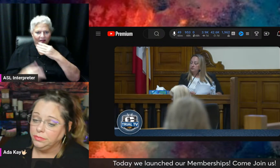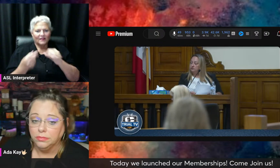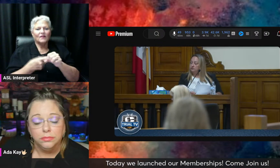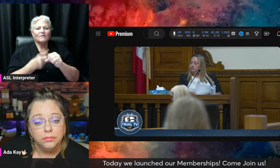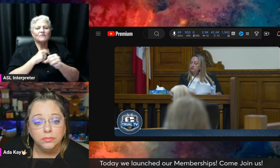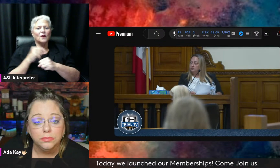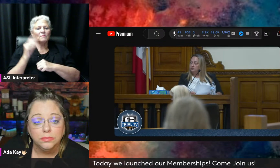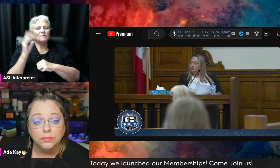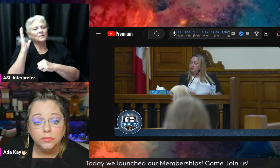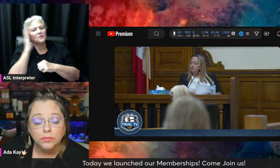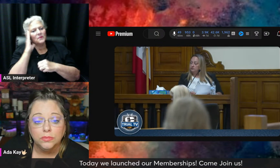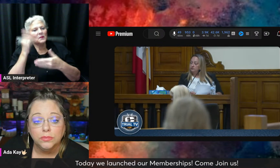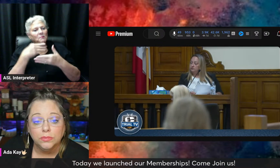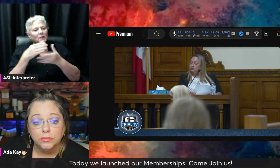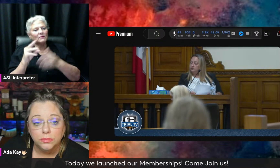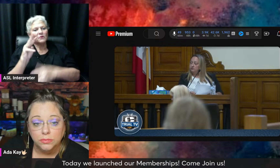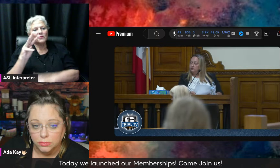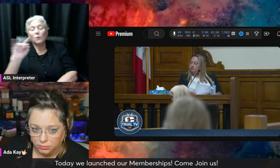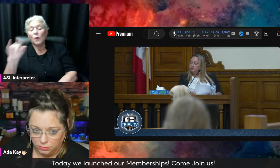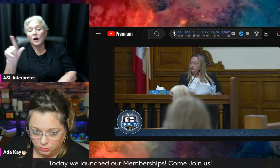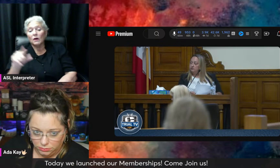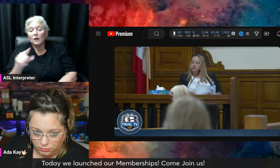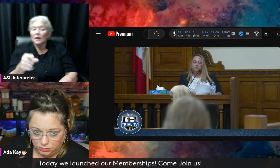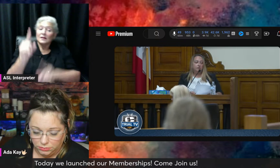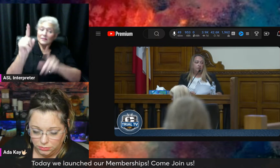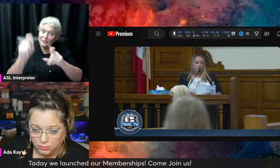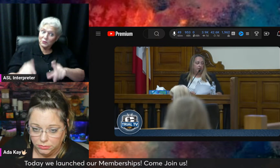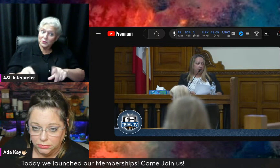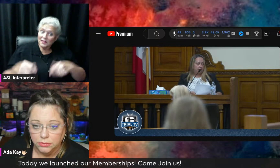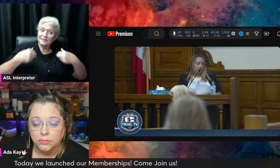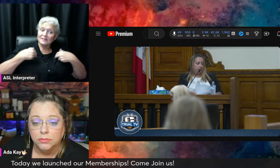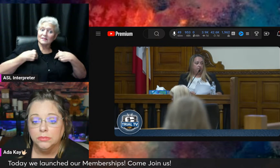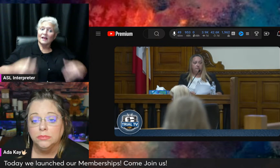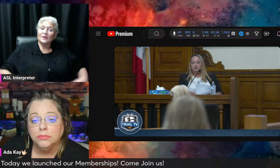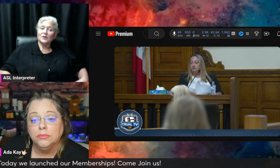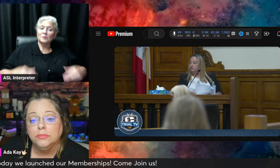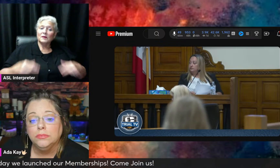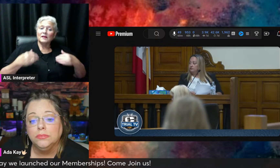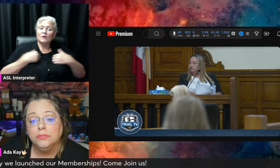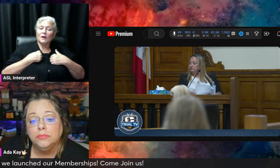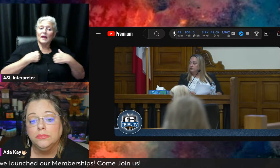test to see whether or not it was animal or human blood? No, I did not.